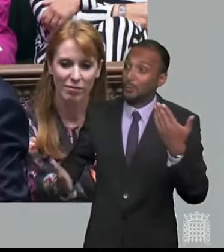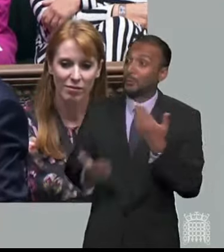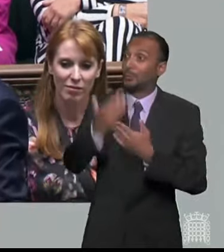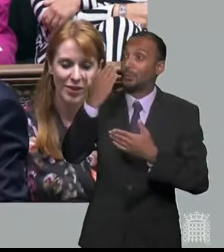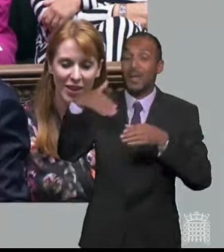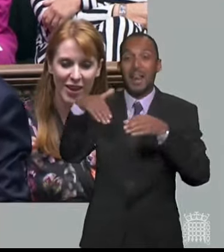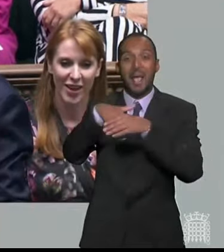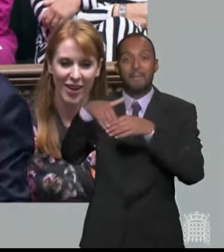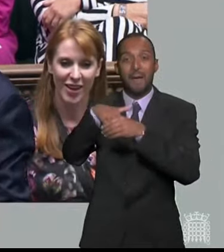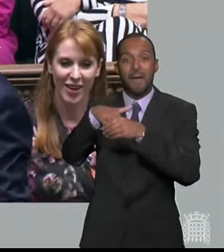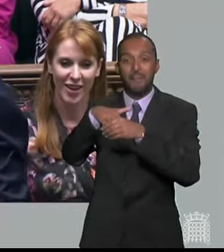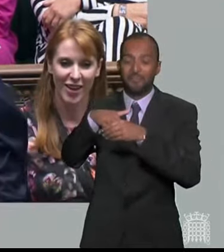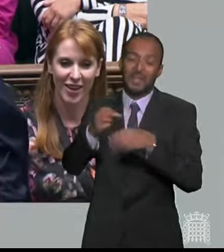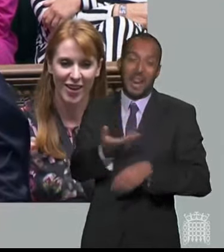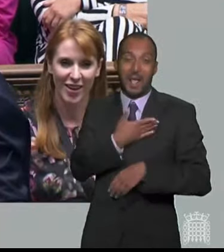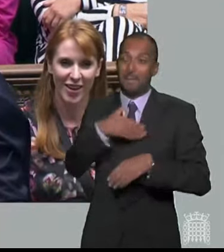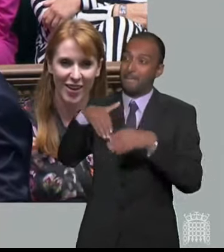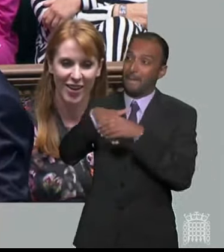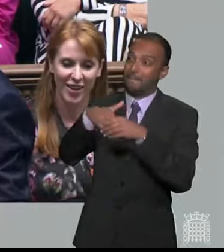Ainsty.